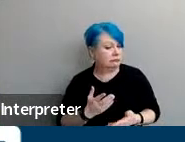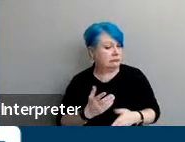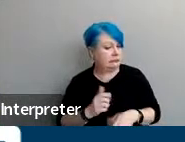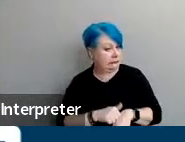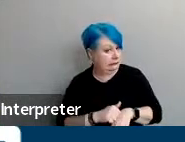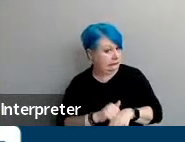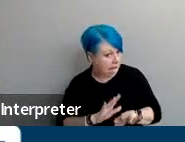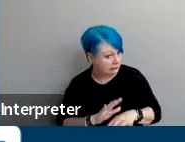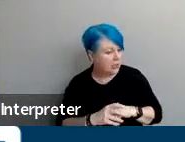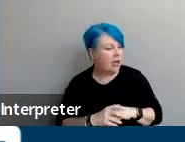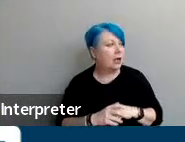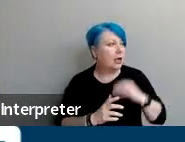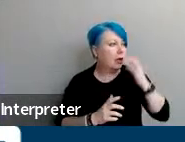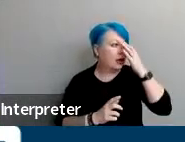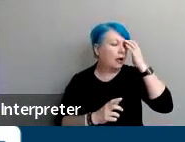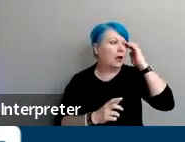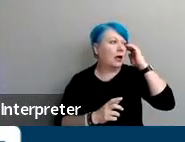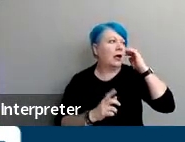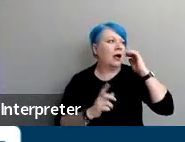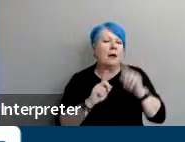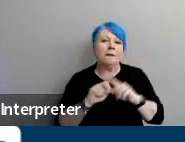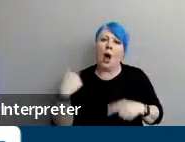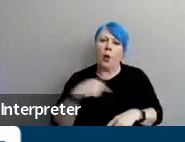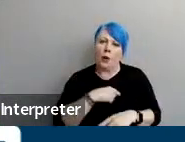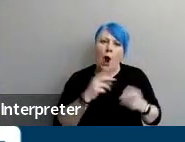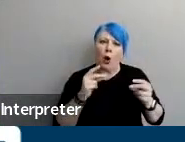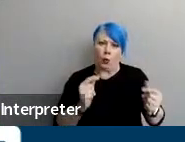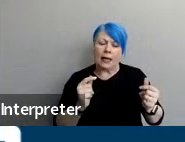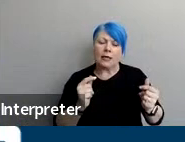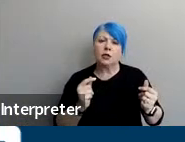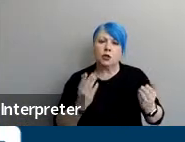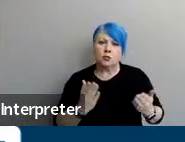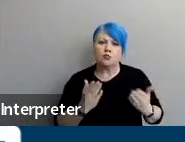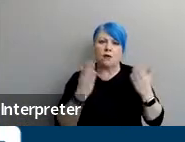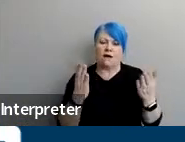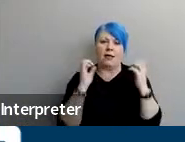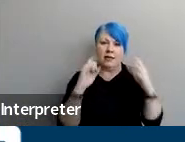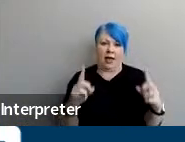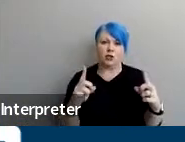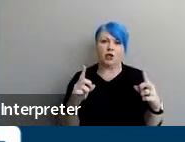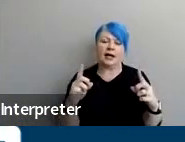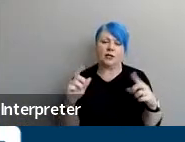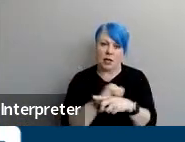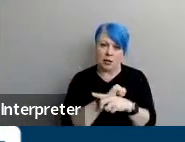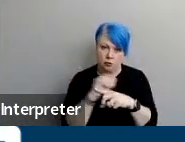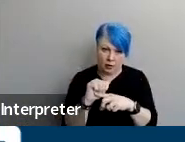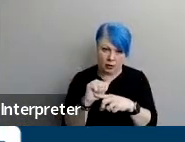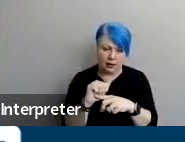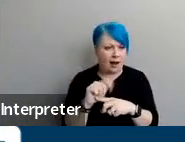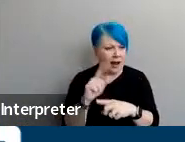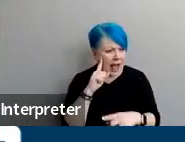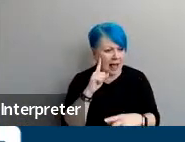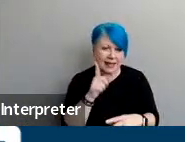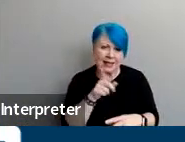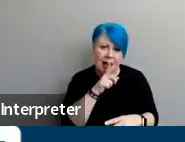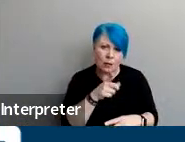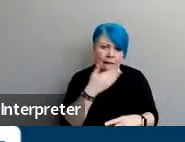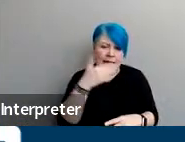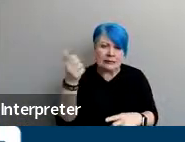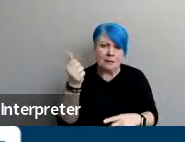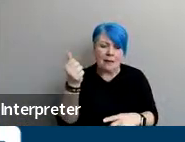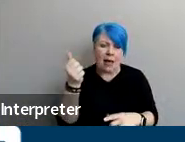that's something that we could, I mean, we're equipped to provide the education and the training, and I think it serves our students.